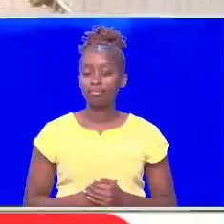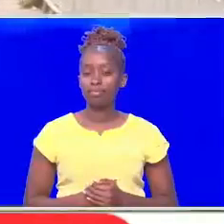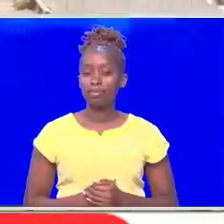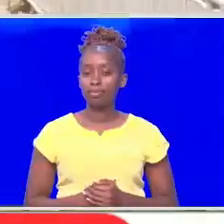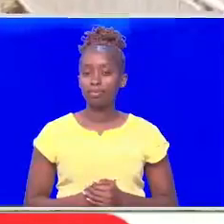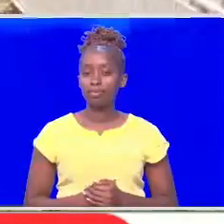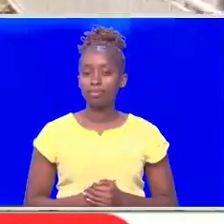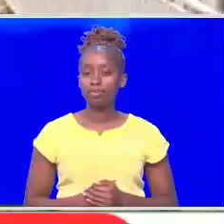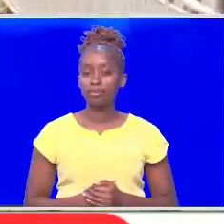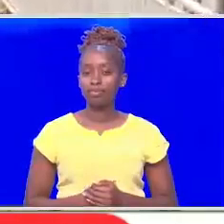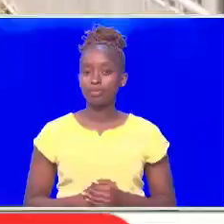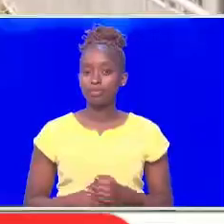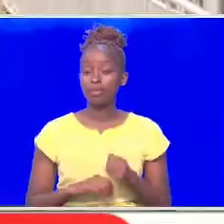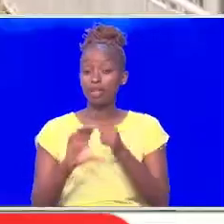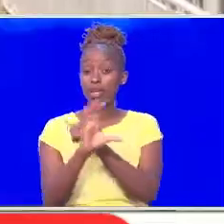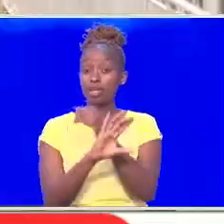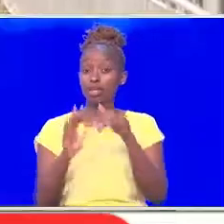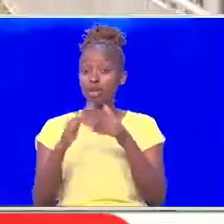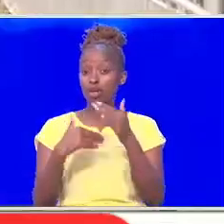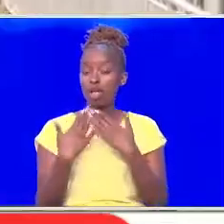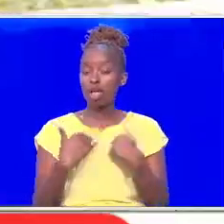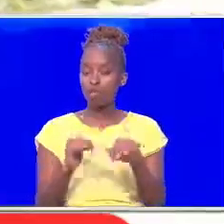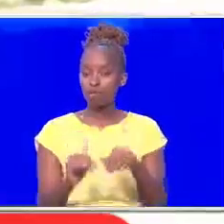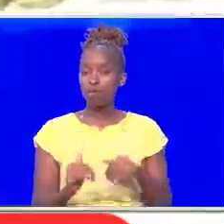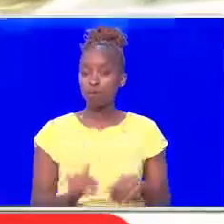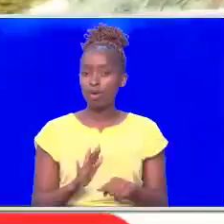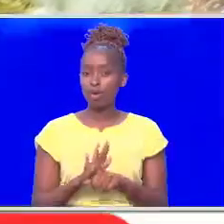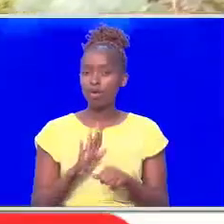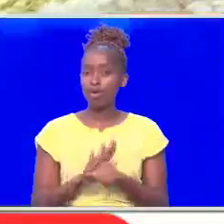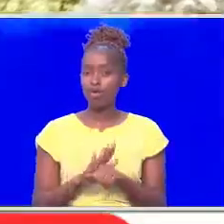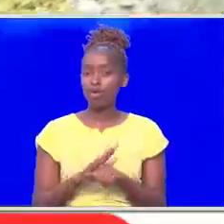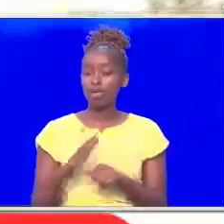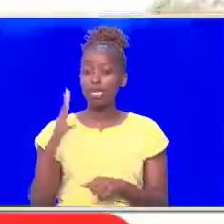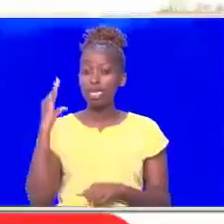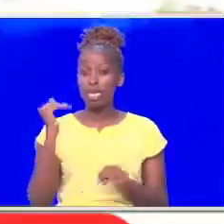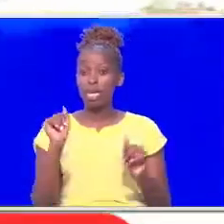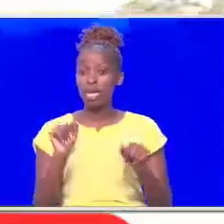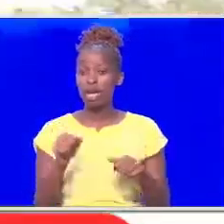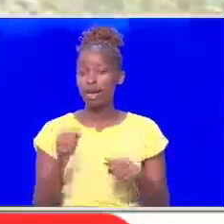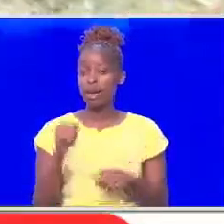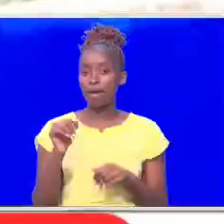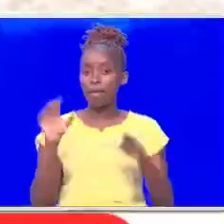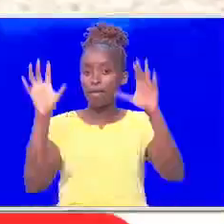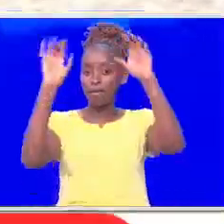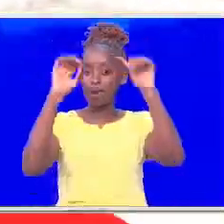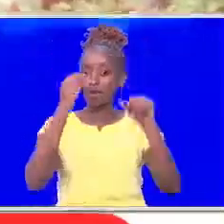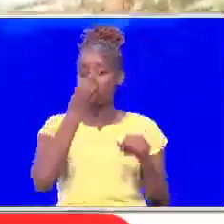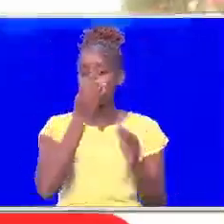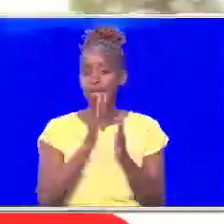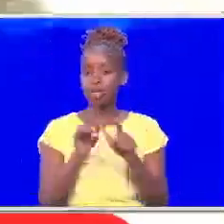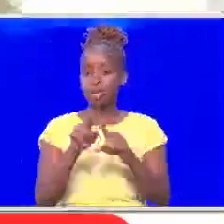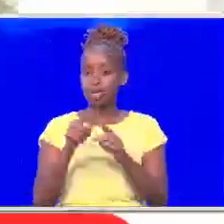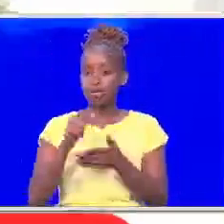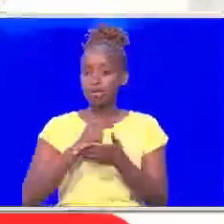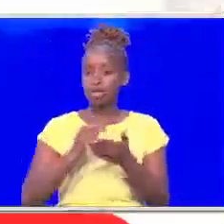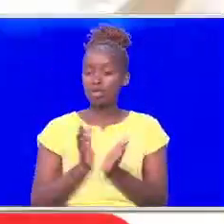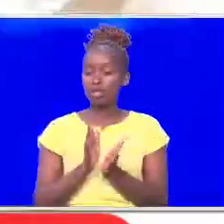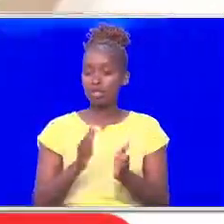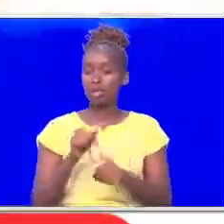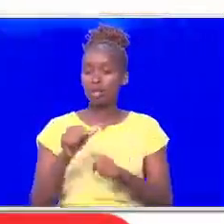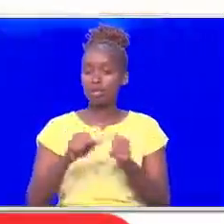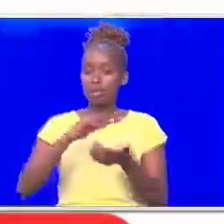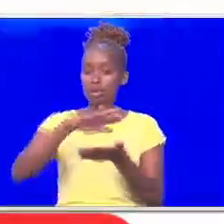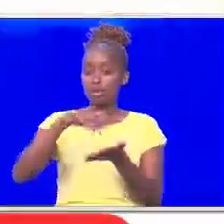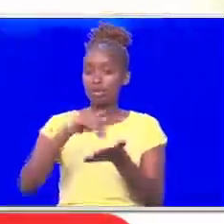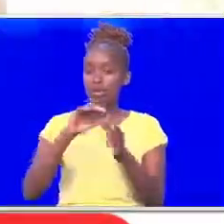The entire country has been waiting with bated breath to hear what President William Ruto, as well as the Secretary General of the Central Organization